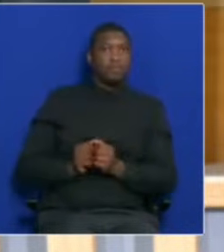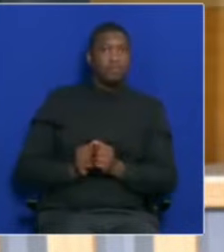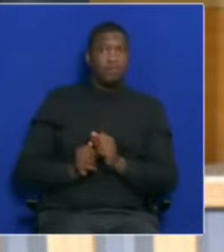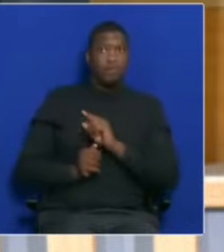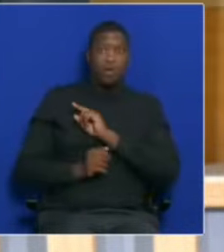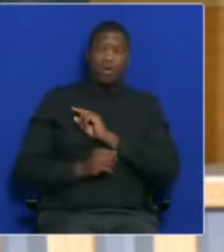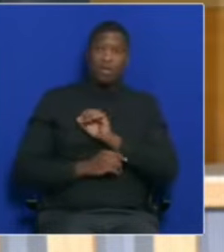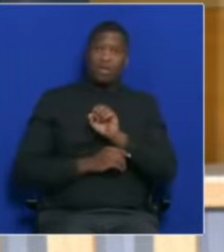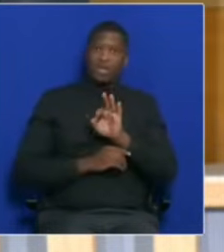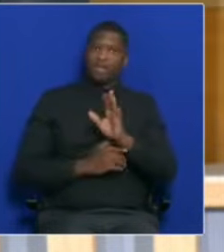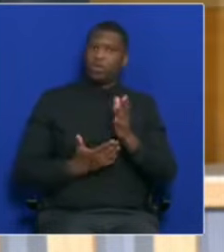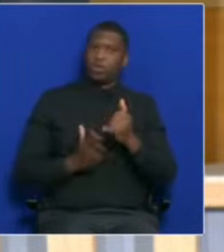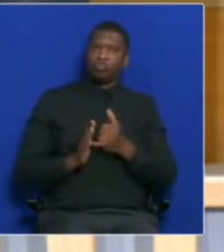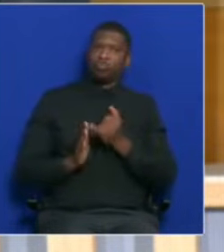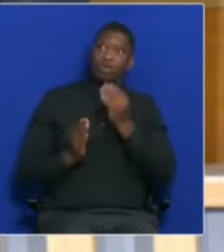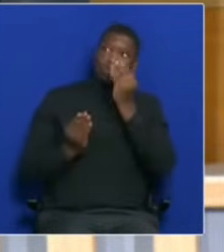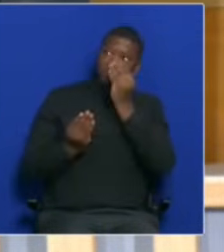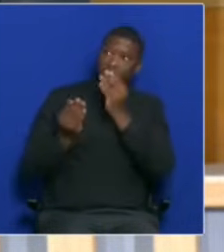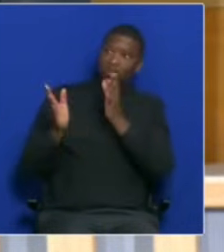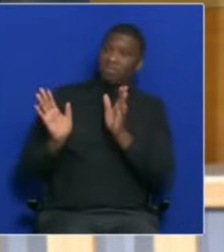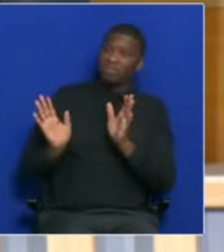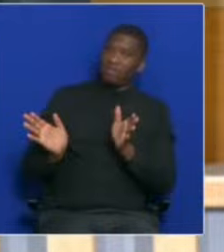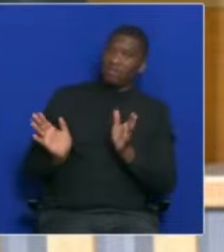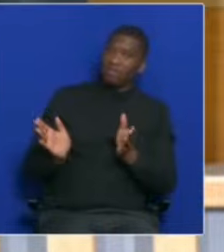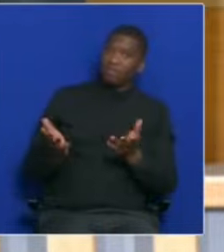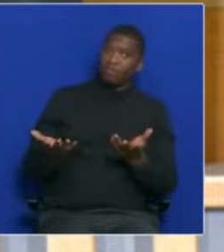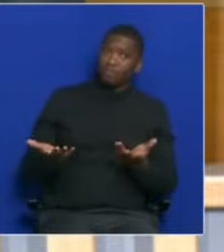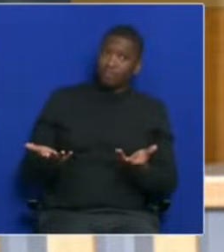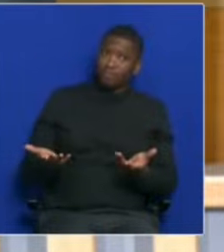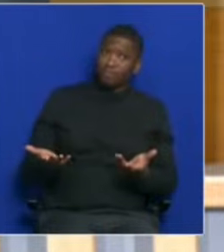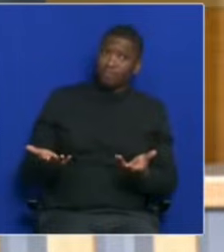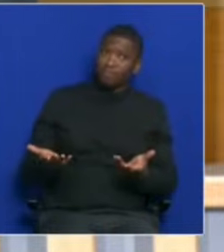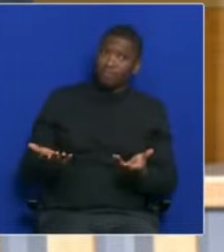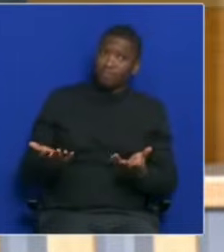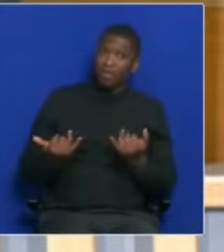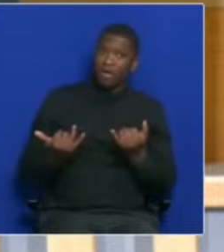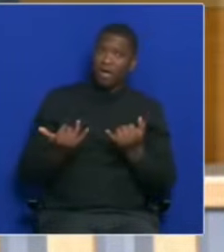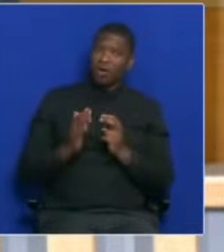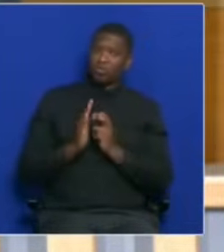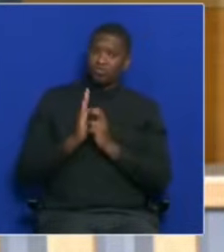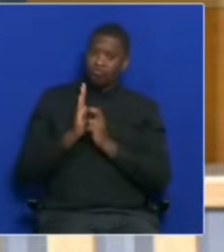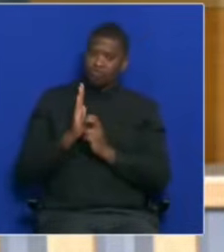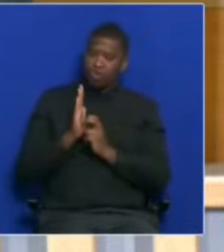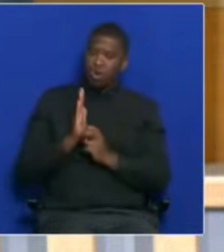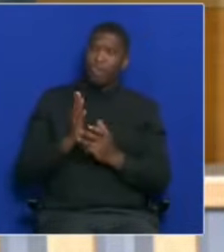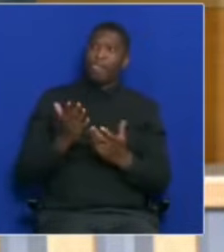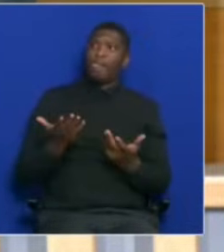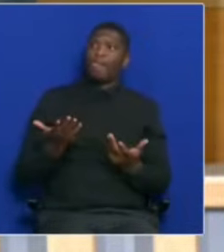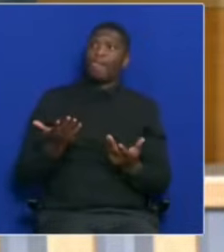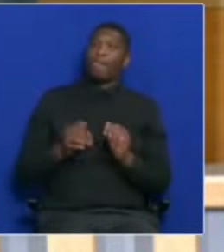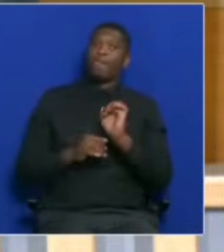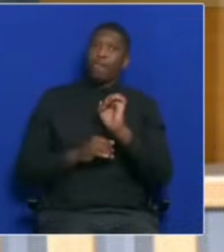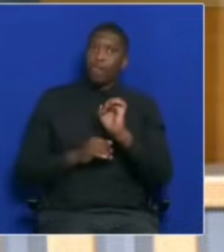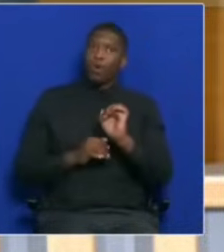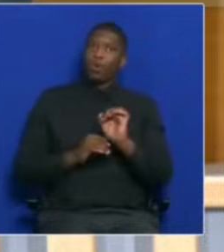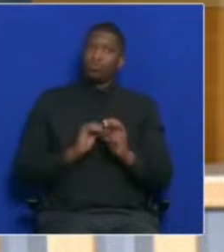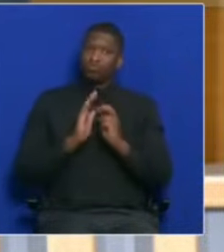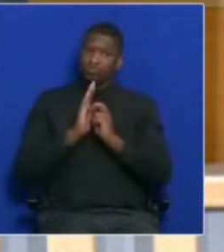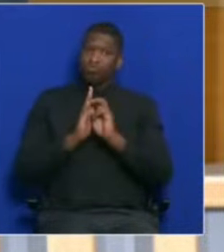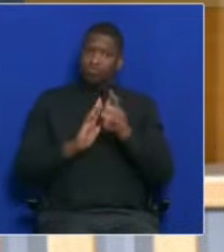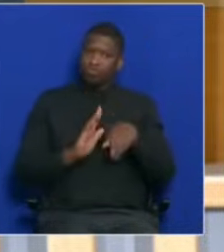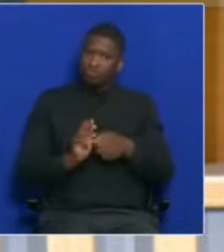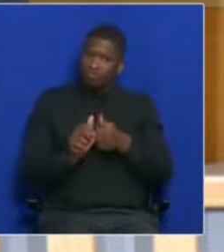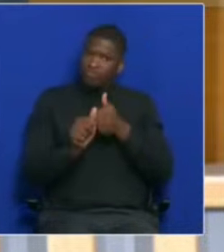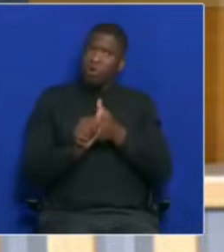were doing, as a rule, the one who holds the rules and who should be holding